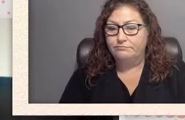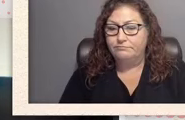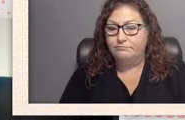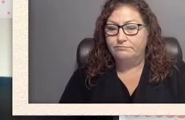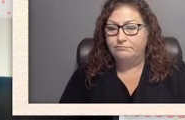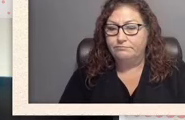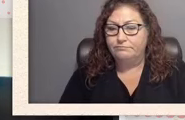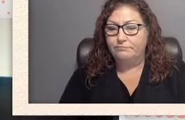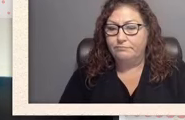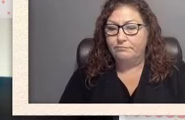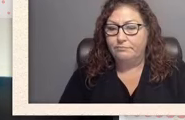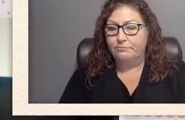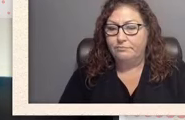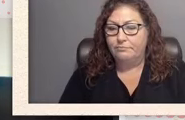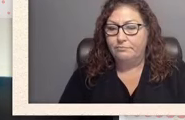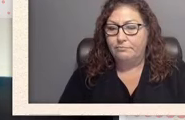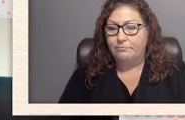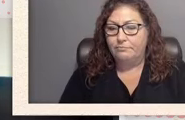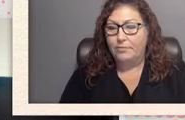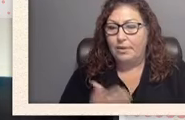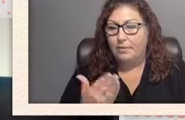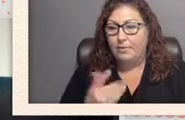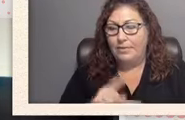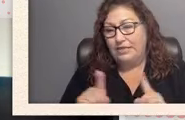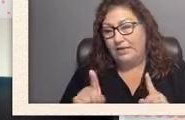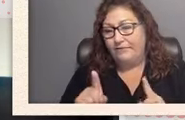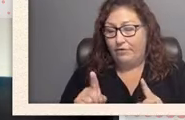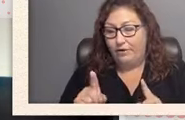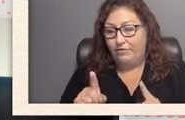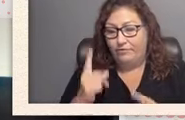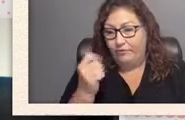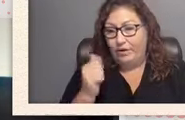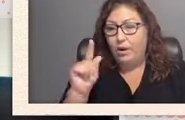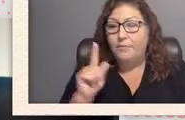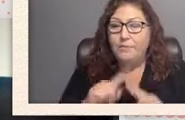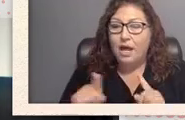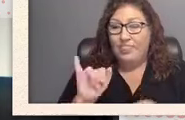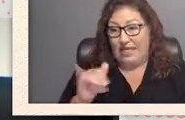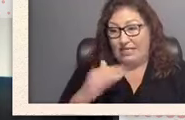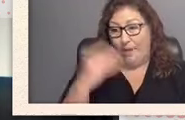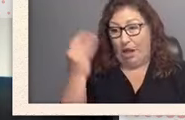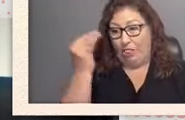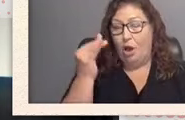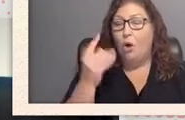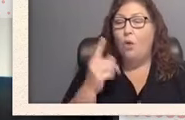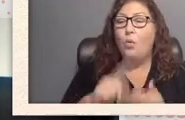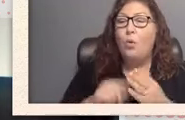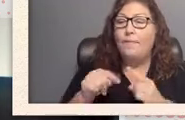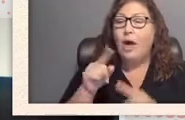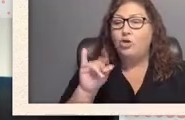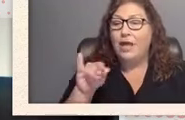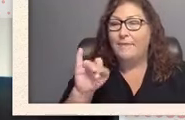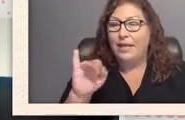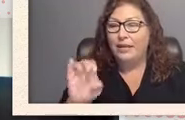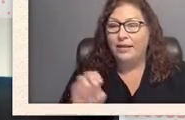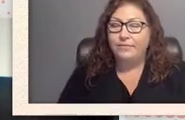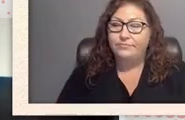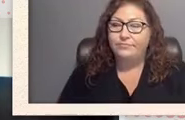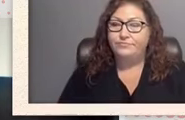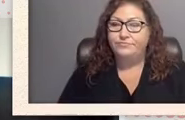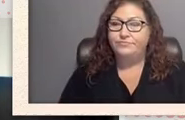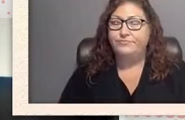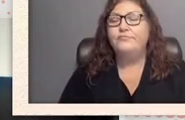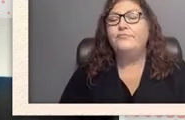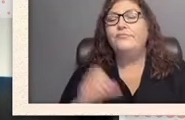different individual. But that's my thought. What about you, Debbie? Yeah,